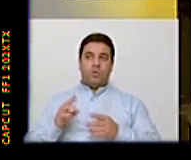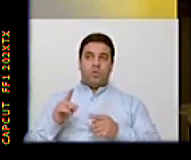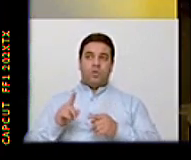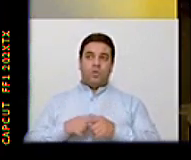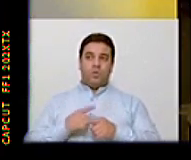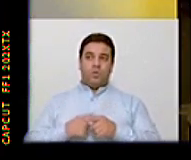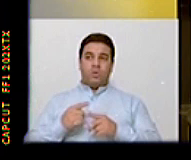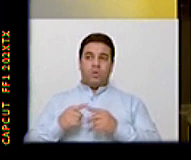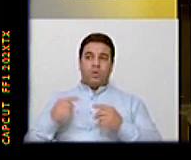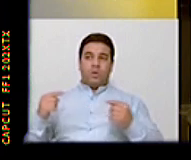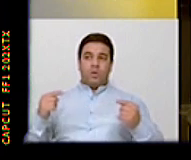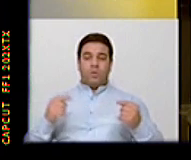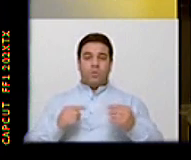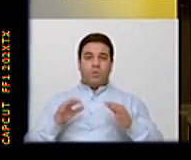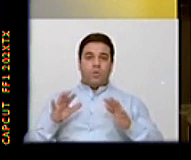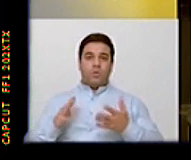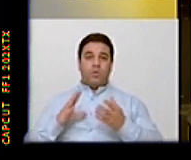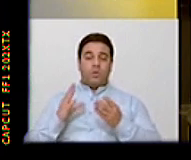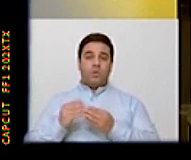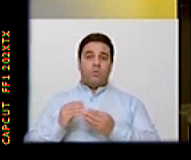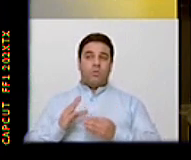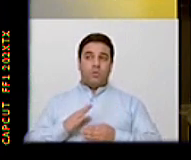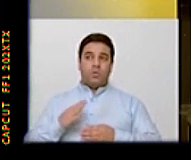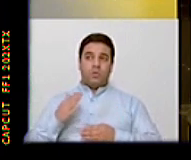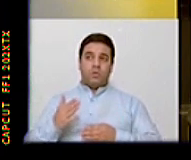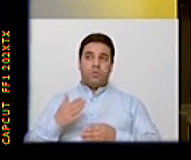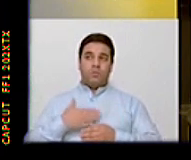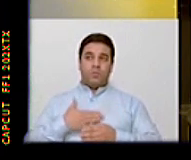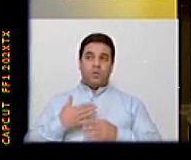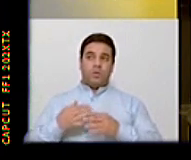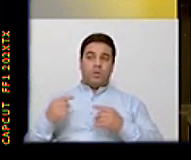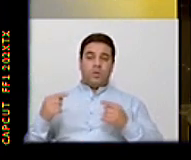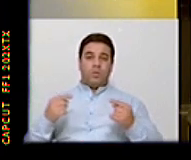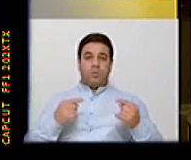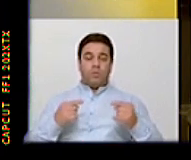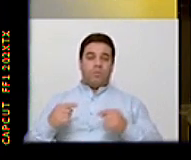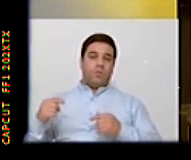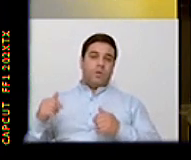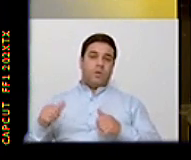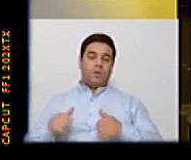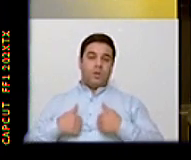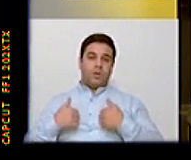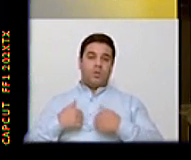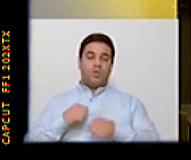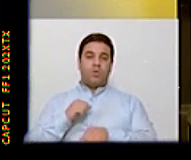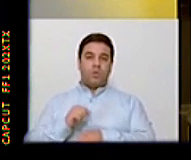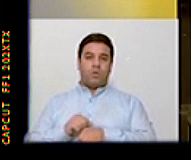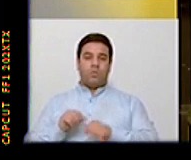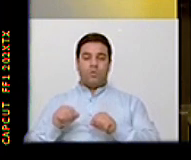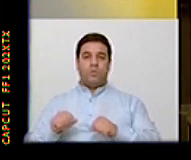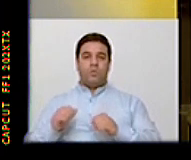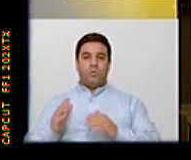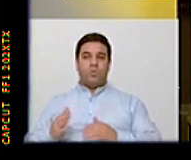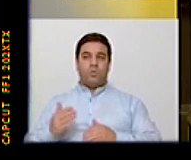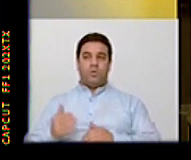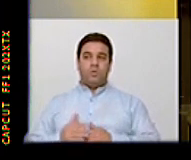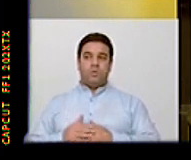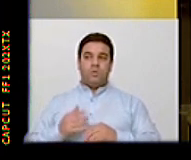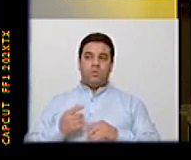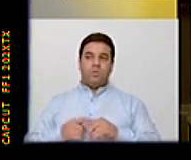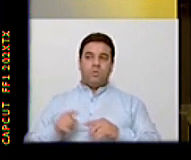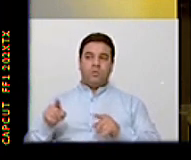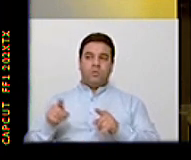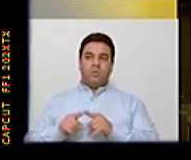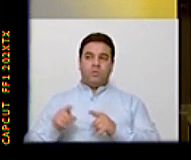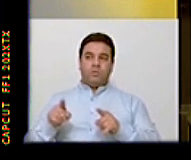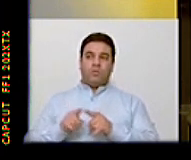holda, qarama-qarshi holatga kelganda esa biz tebranma harakatini to'xtatib qo'yishimiz mumkin bo'ladi. Bu holat